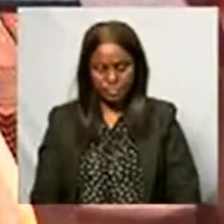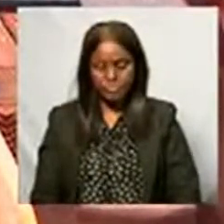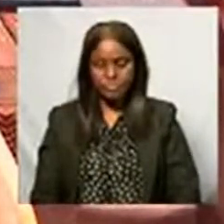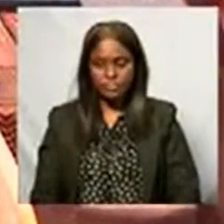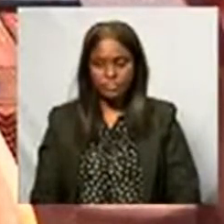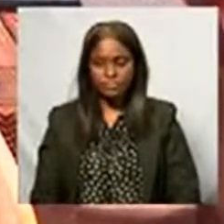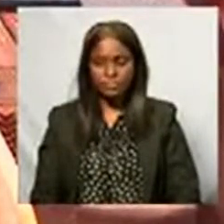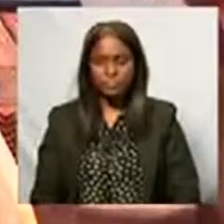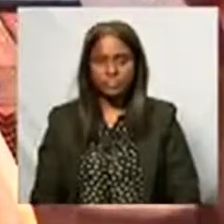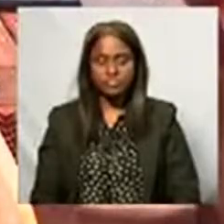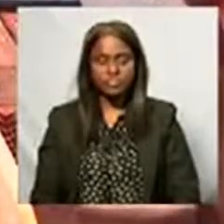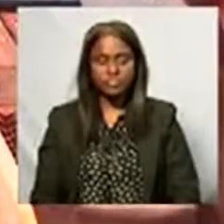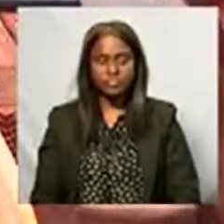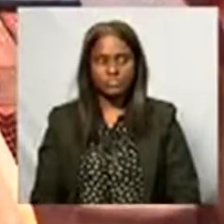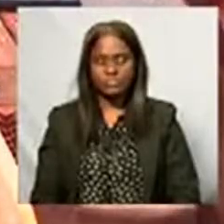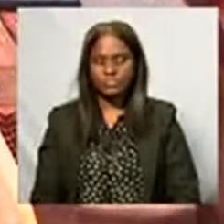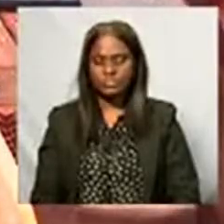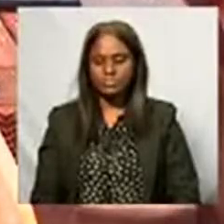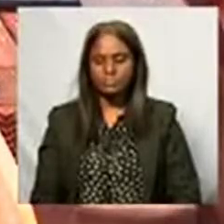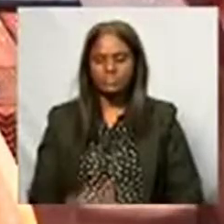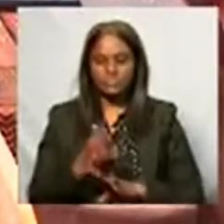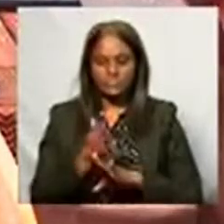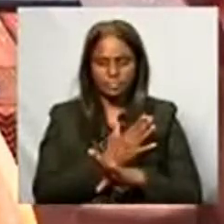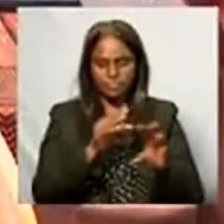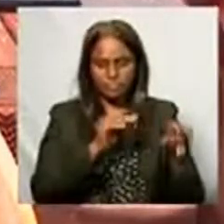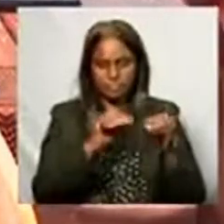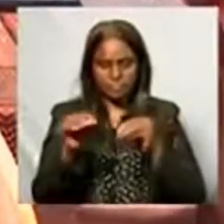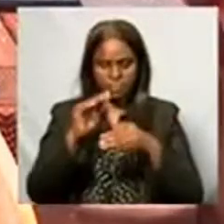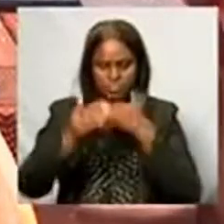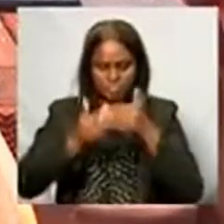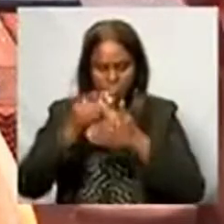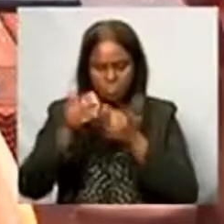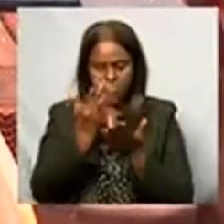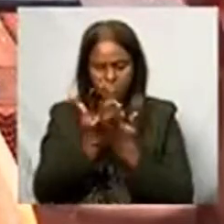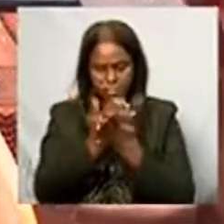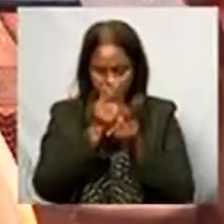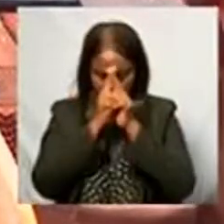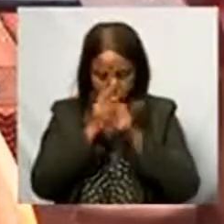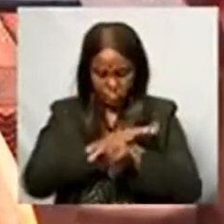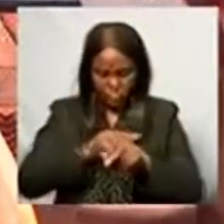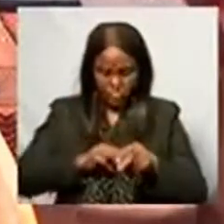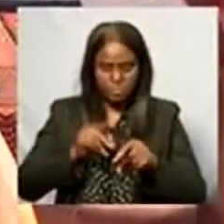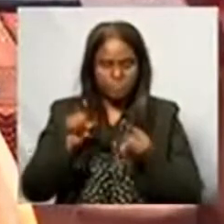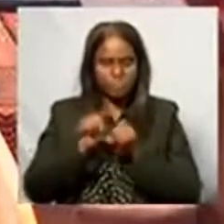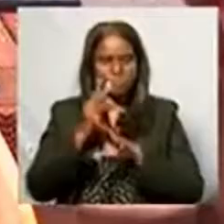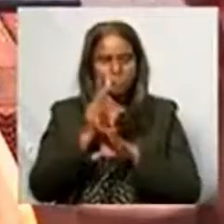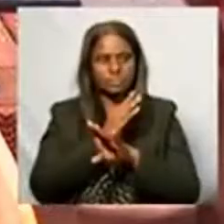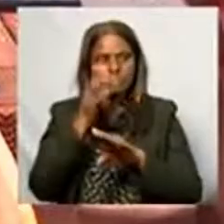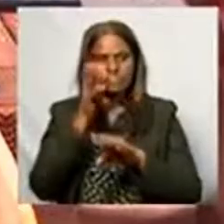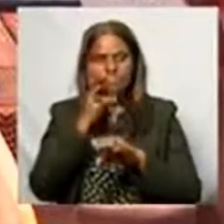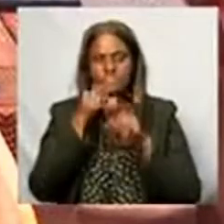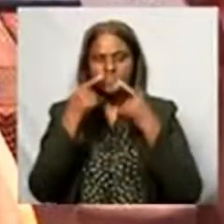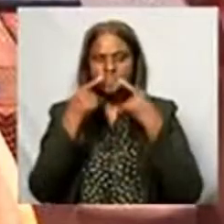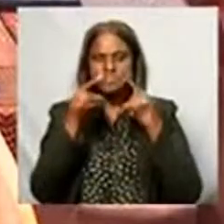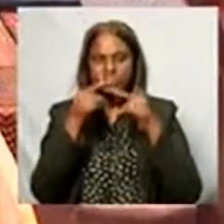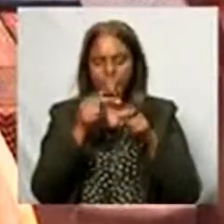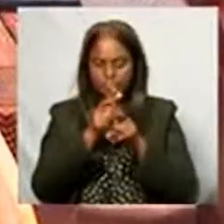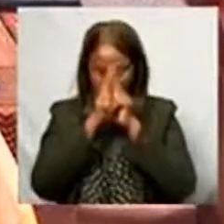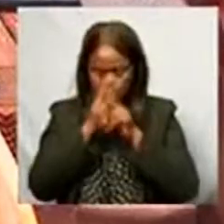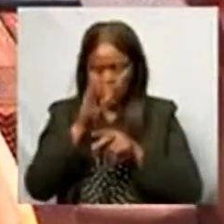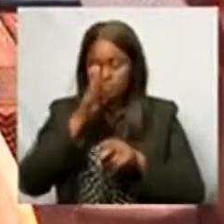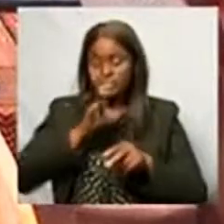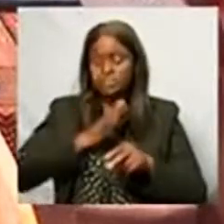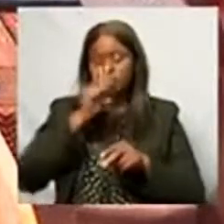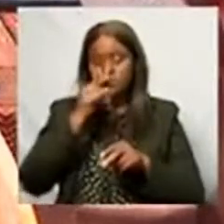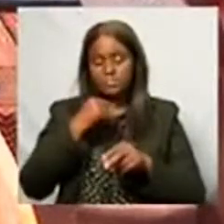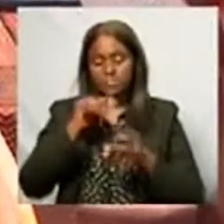I have an announcement before we move to the next motion. Honorable members, as earlier announced by Honorable Madam